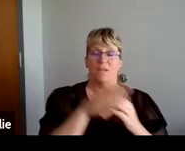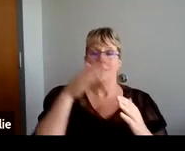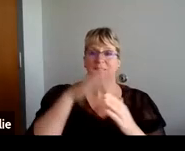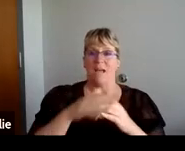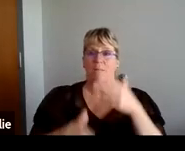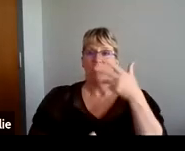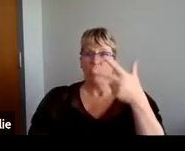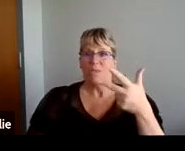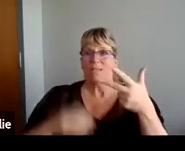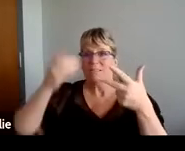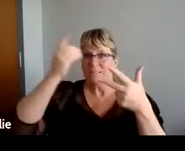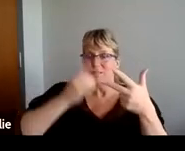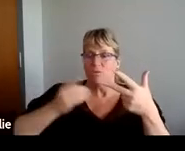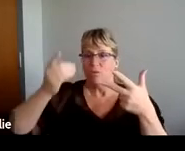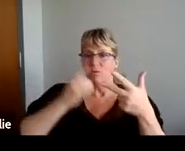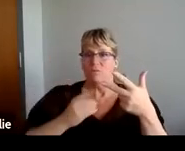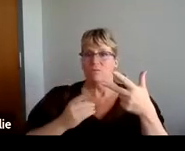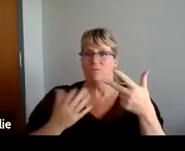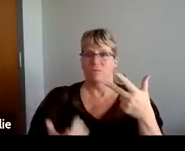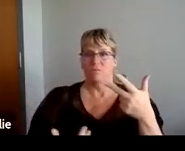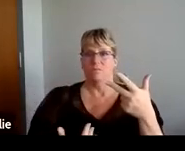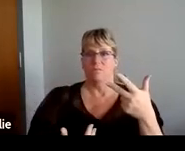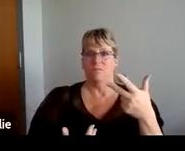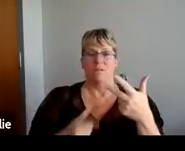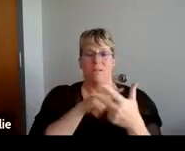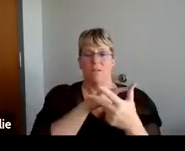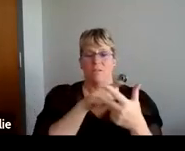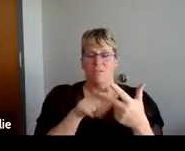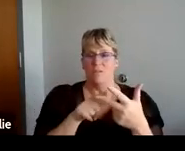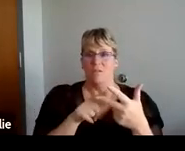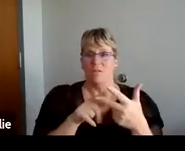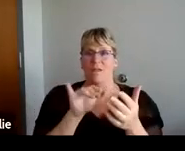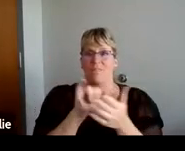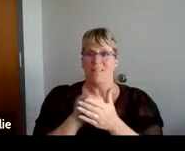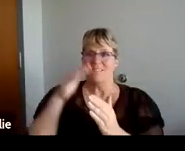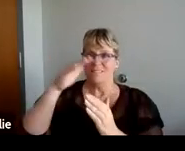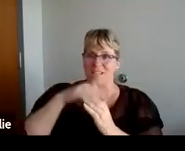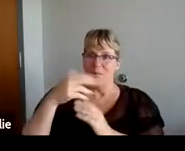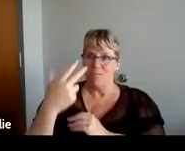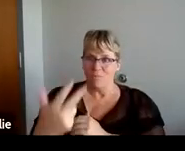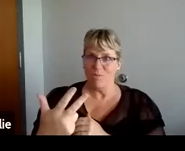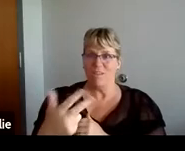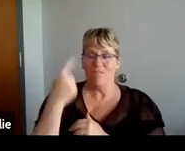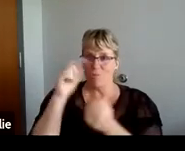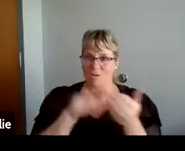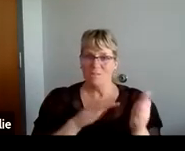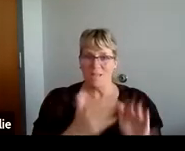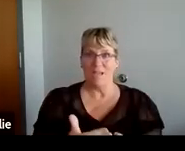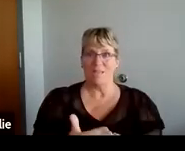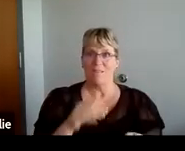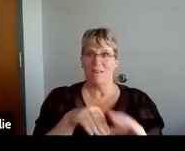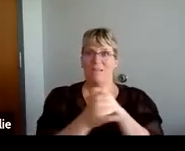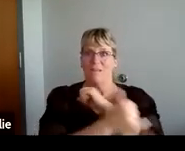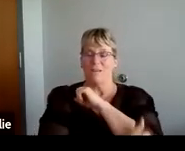disorders. Co-occurring substance use and psychiatric disorders is in the top 3 for death in our country. If we look at